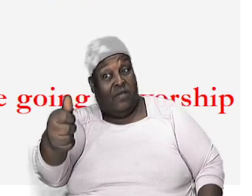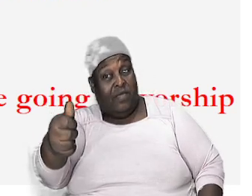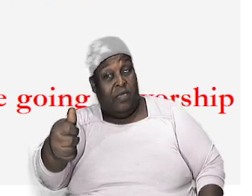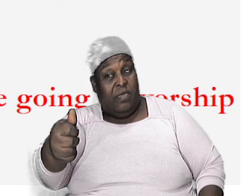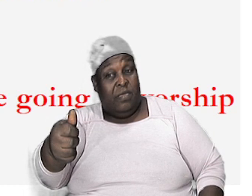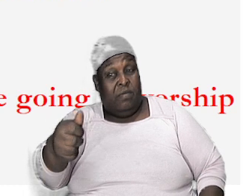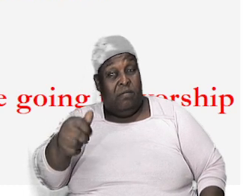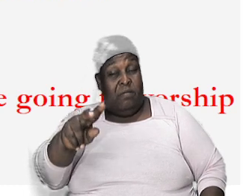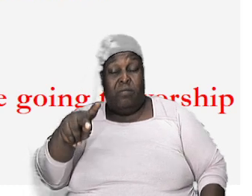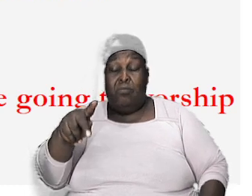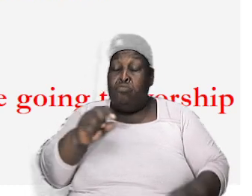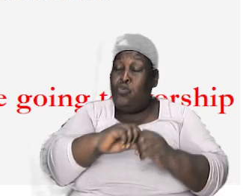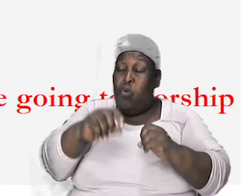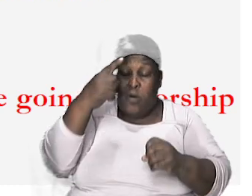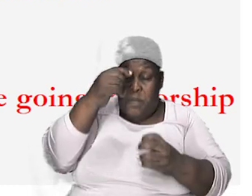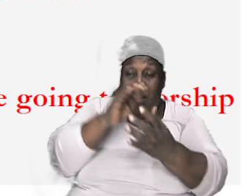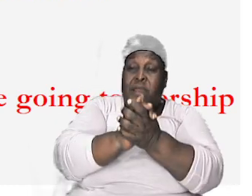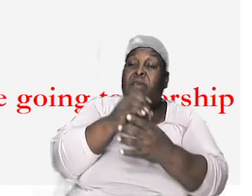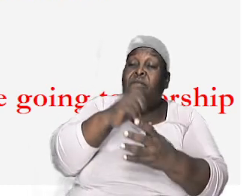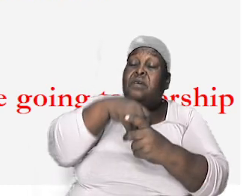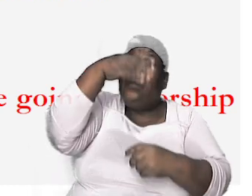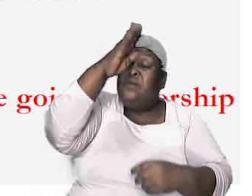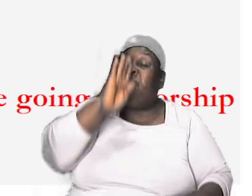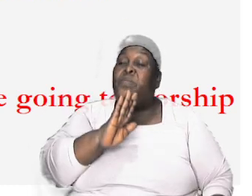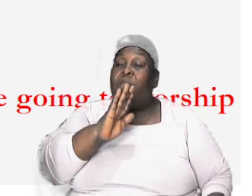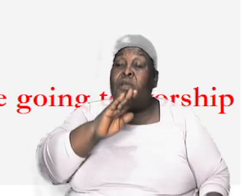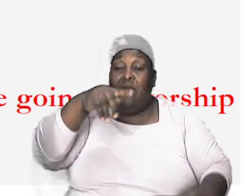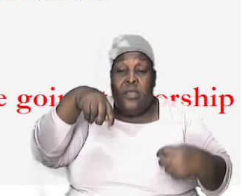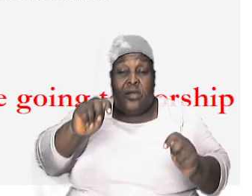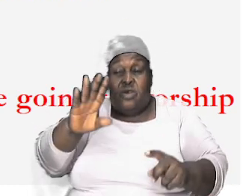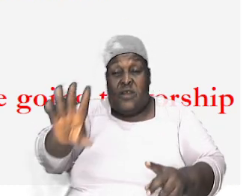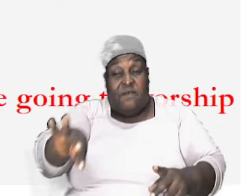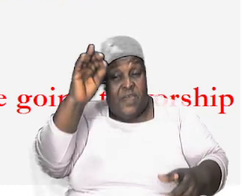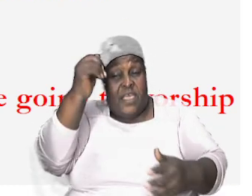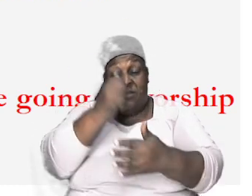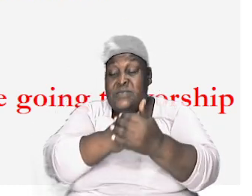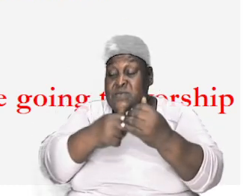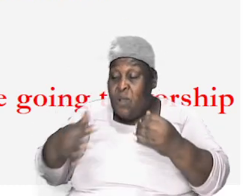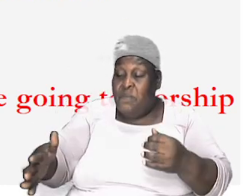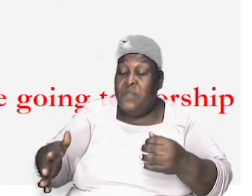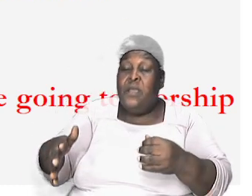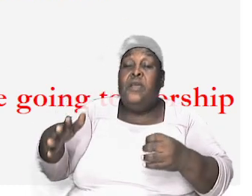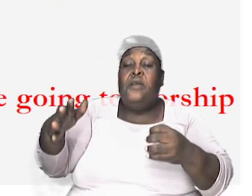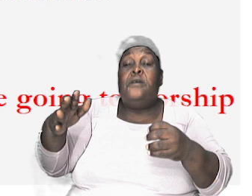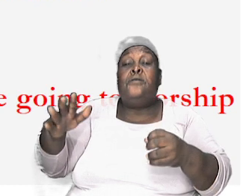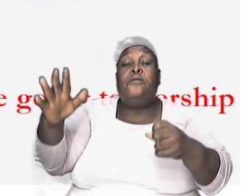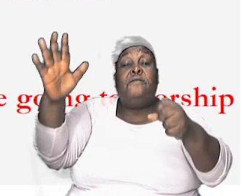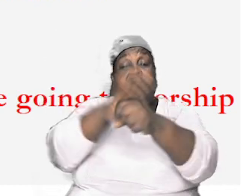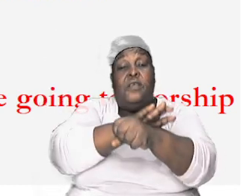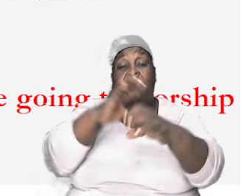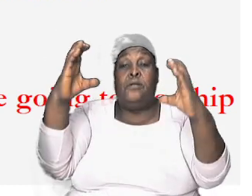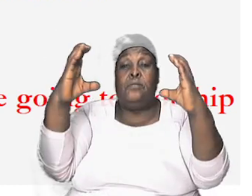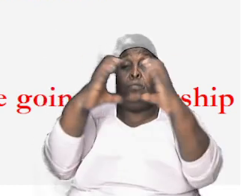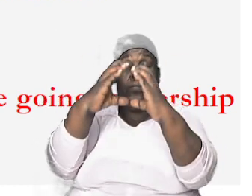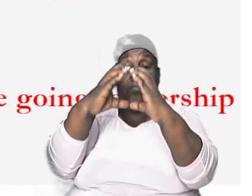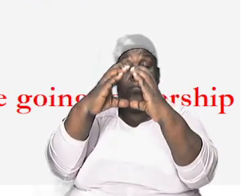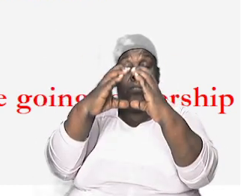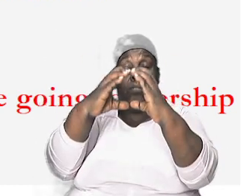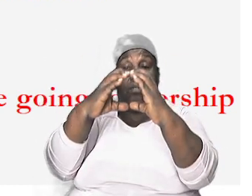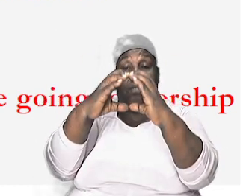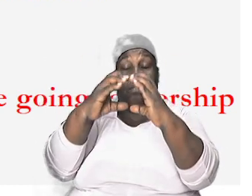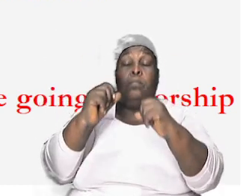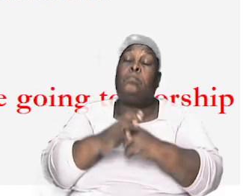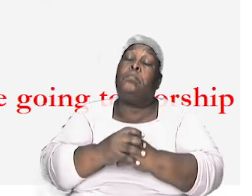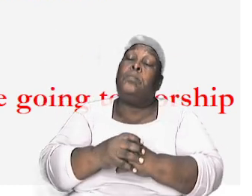they probably said they don't believe in a God, but they are trying to find something to fill that place. Note that